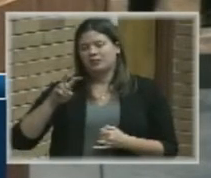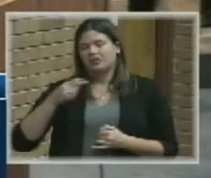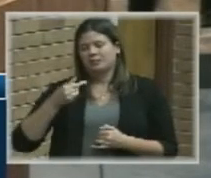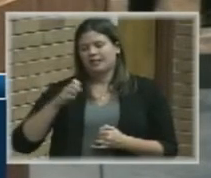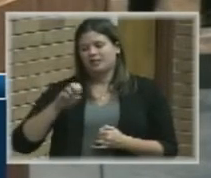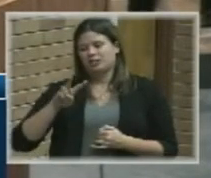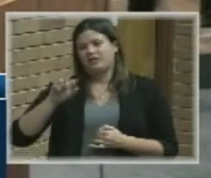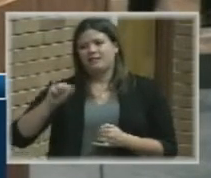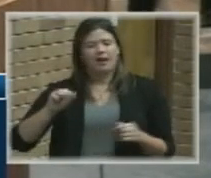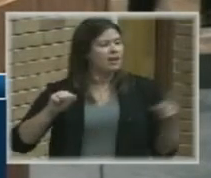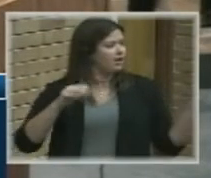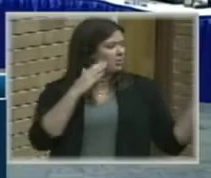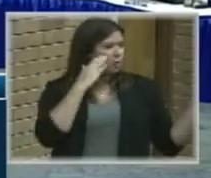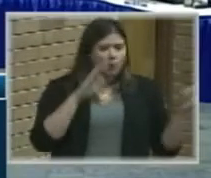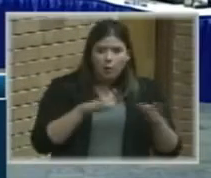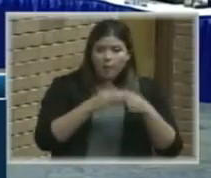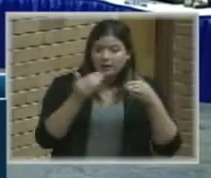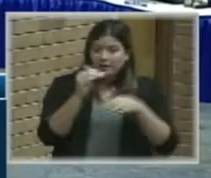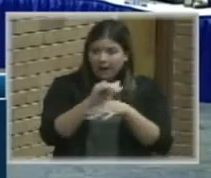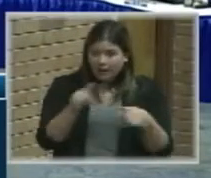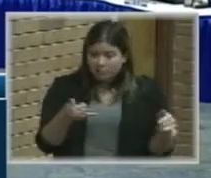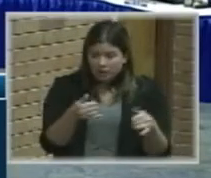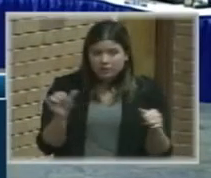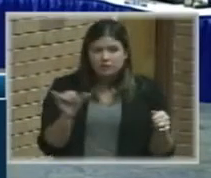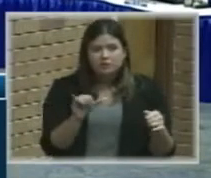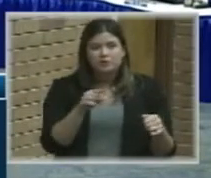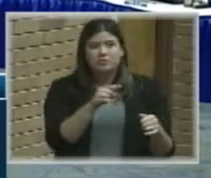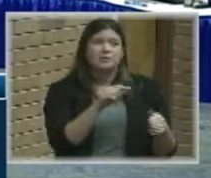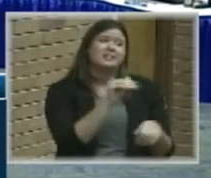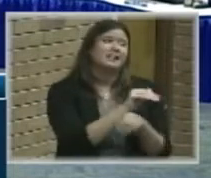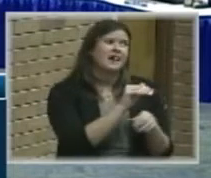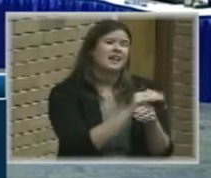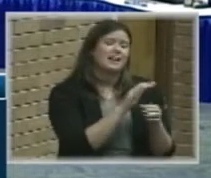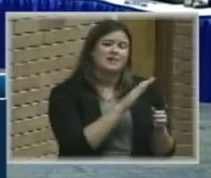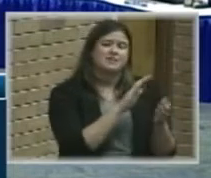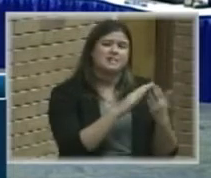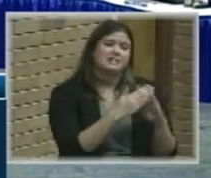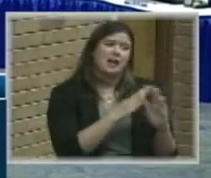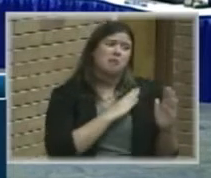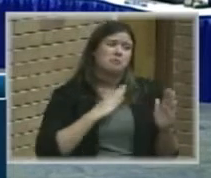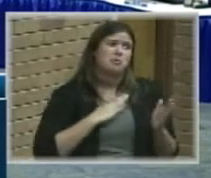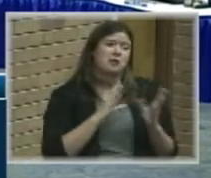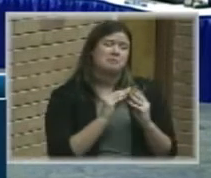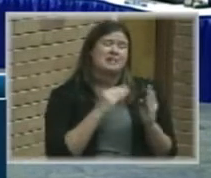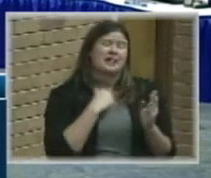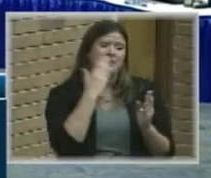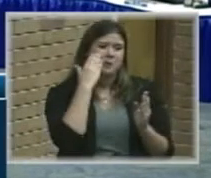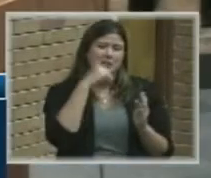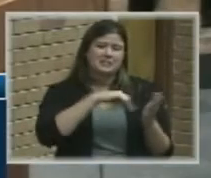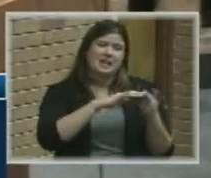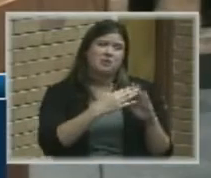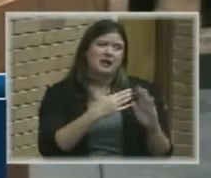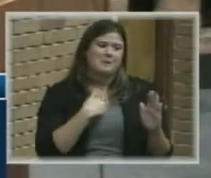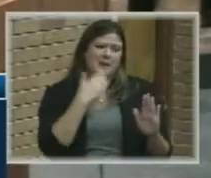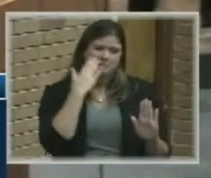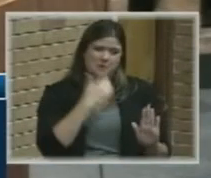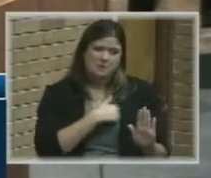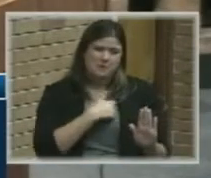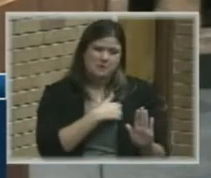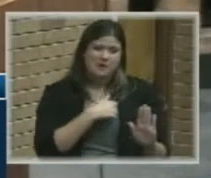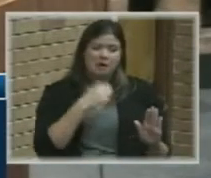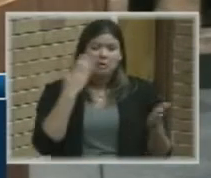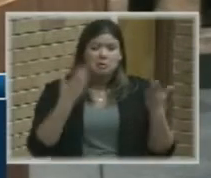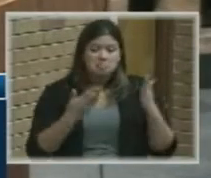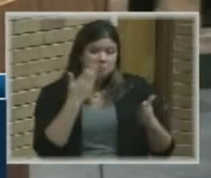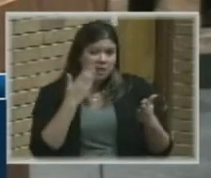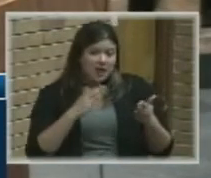of know exciting. there's an opening night party as well. Night of the and town board meeting, I know the Yes. 10th at Volo downtown, I know. Well, if we get out early,